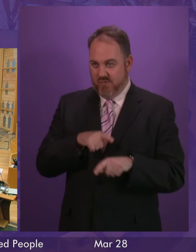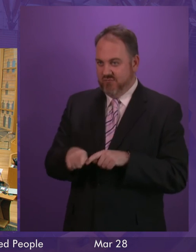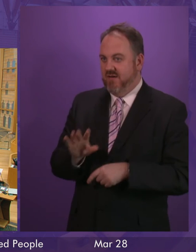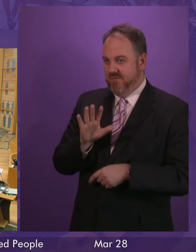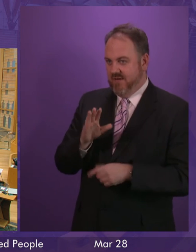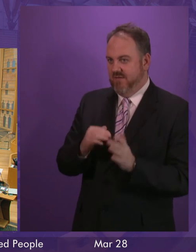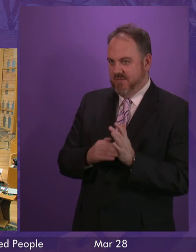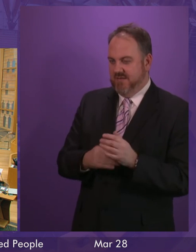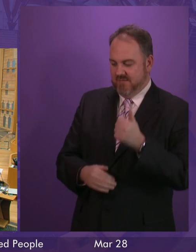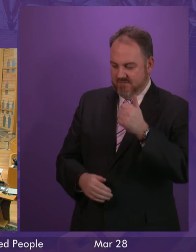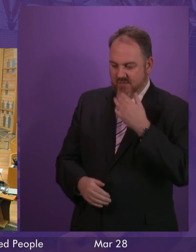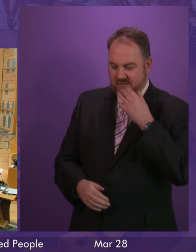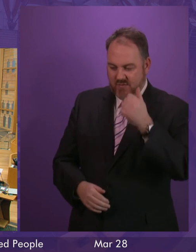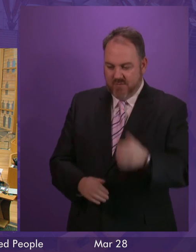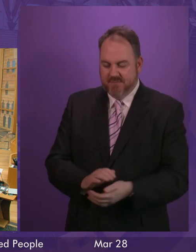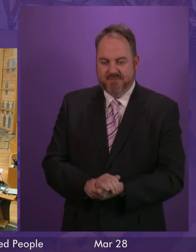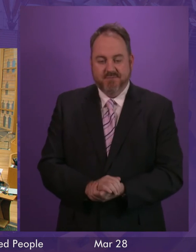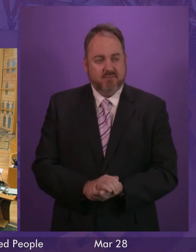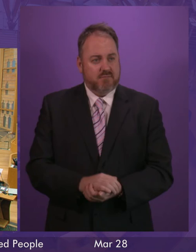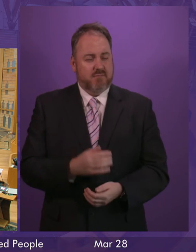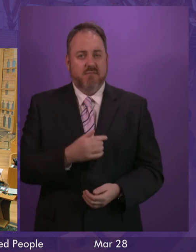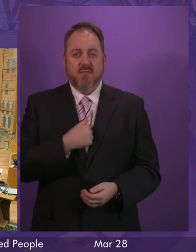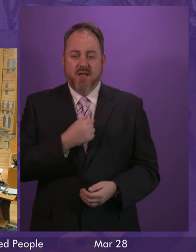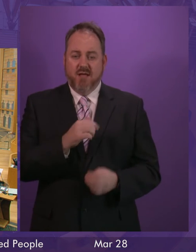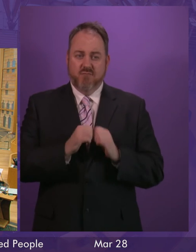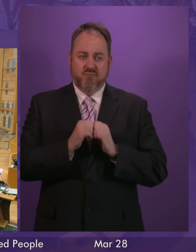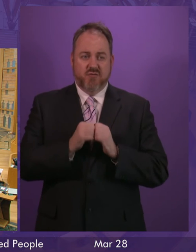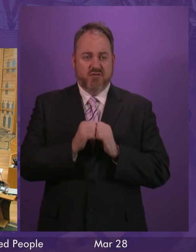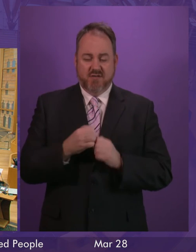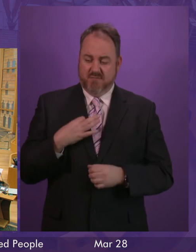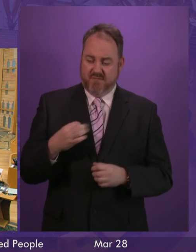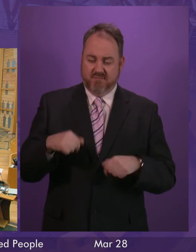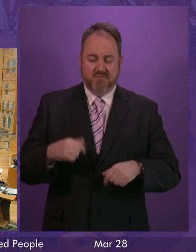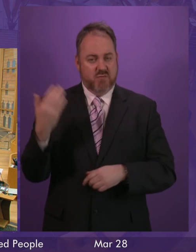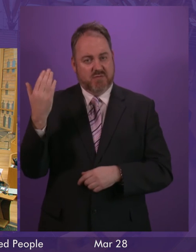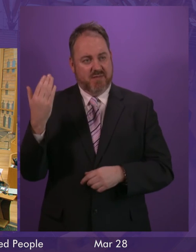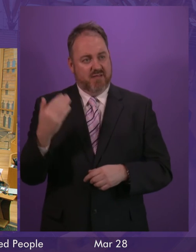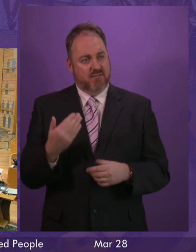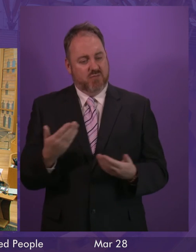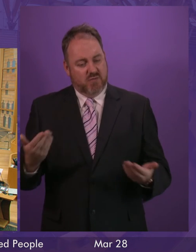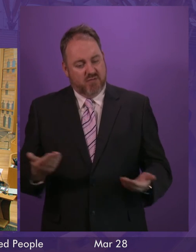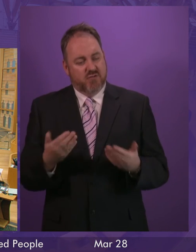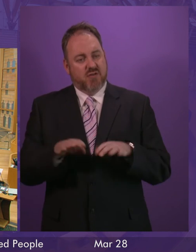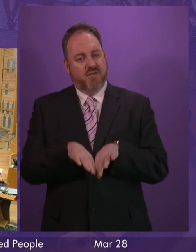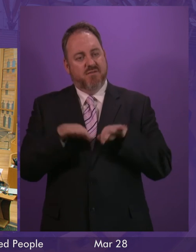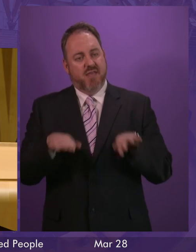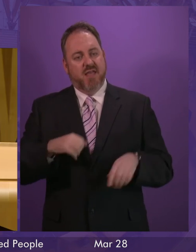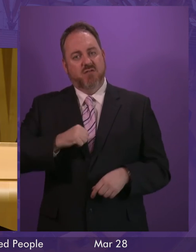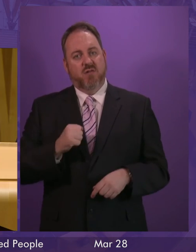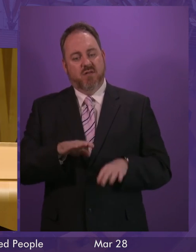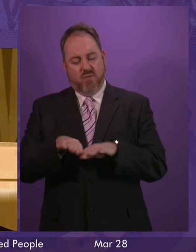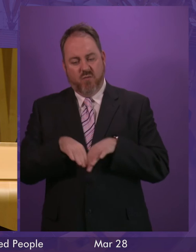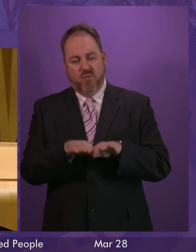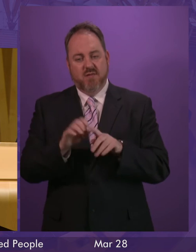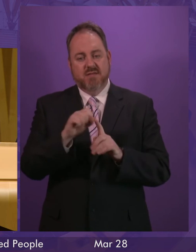President Officer. I welcome this opportunity to debate on progressing towards a fairer Scotland for disabled people. For